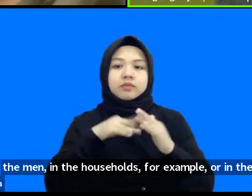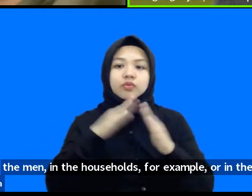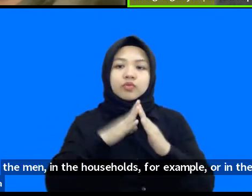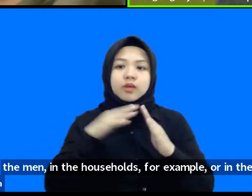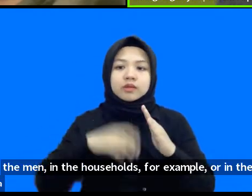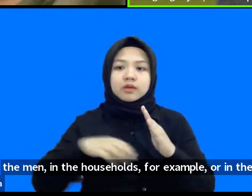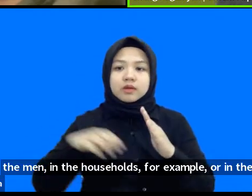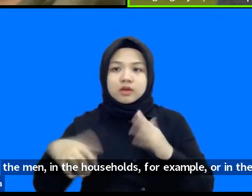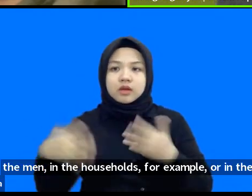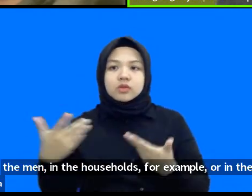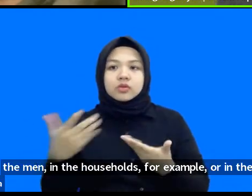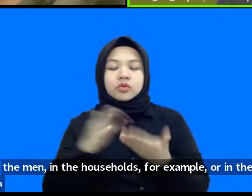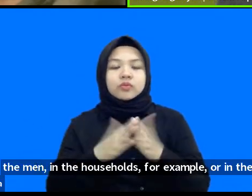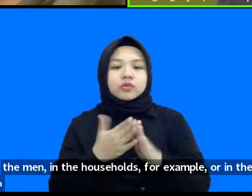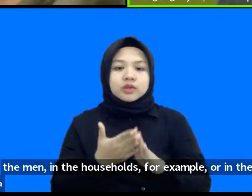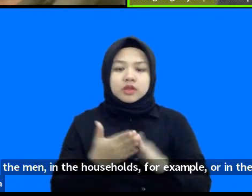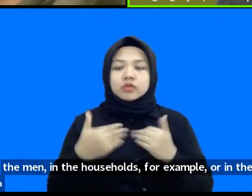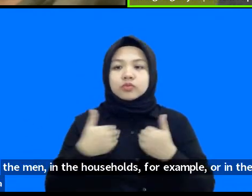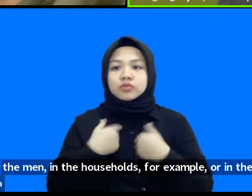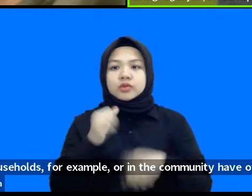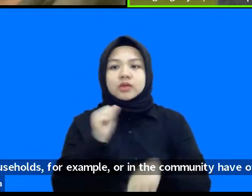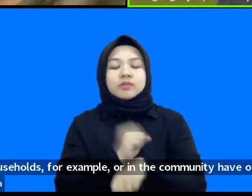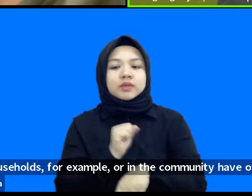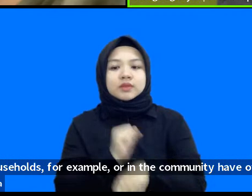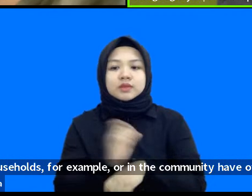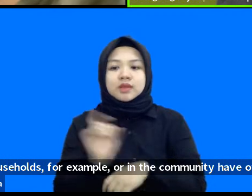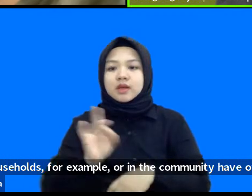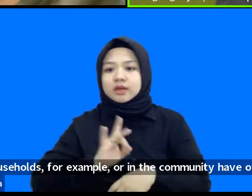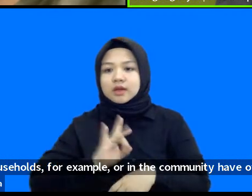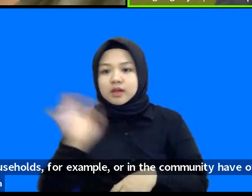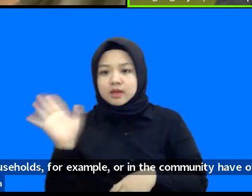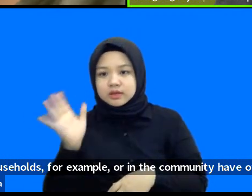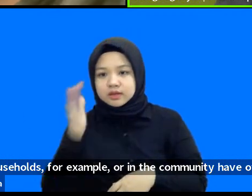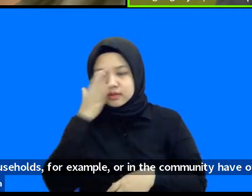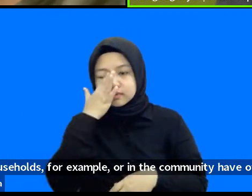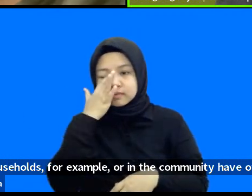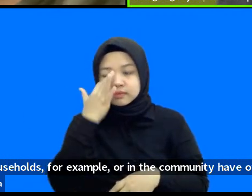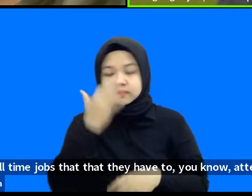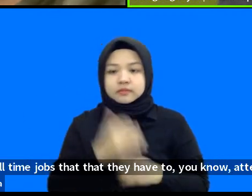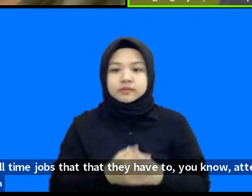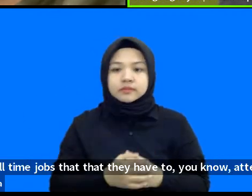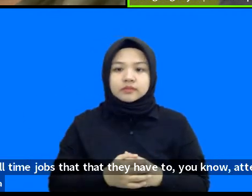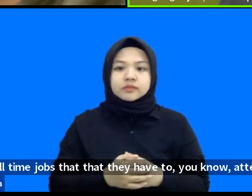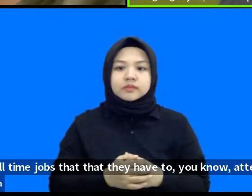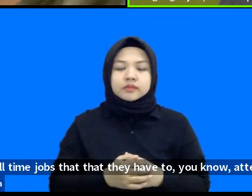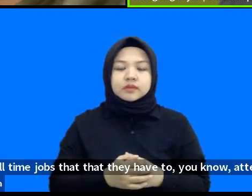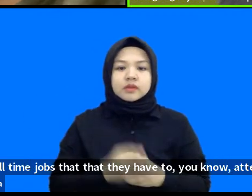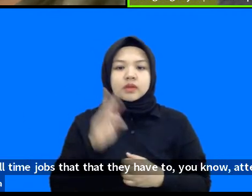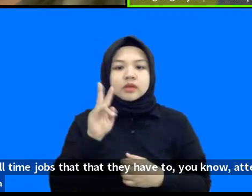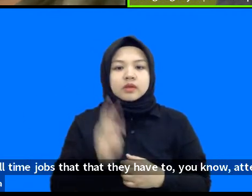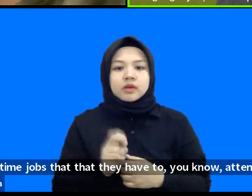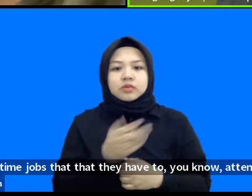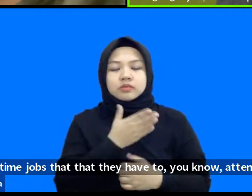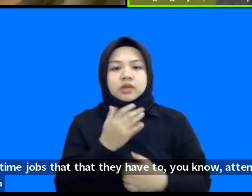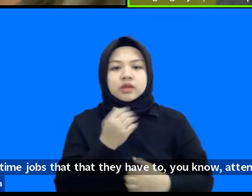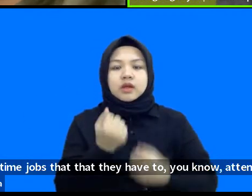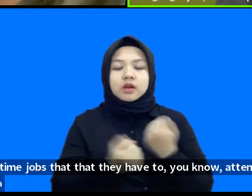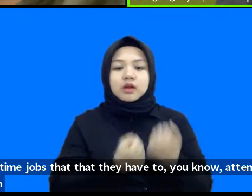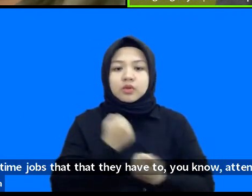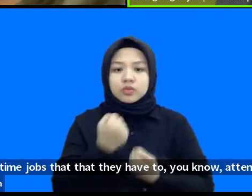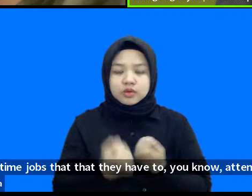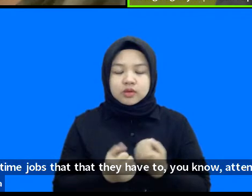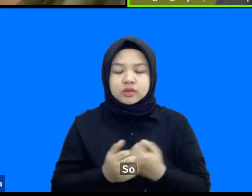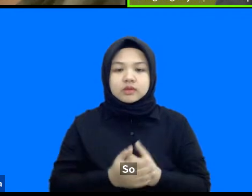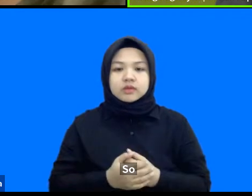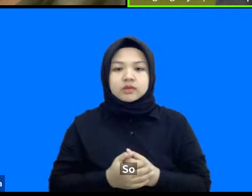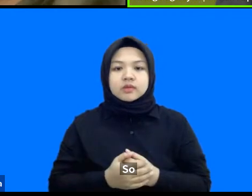jobs that they have to, attend to. So in return, of course, the sustainability of